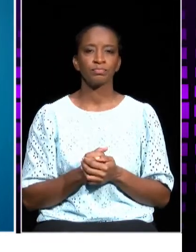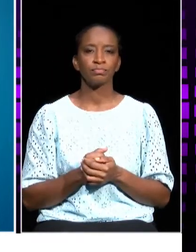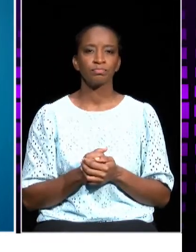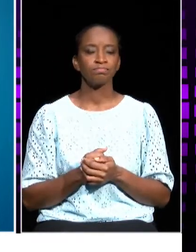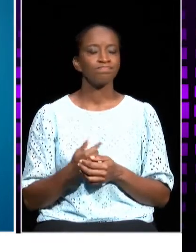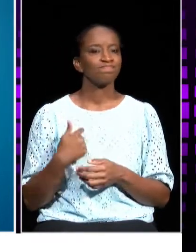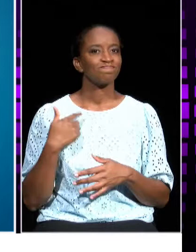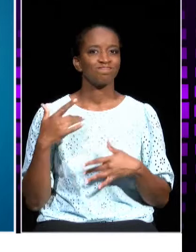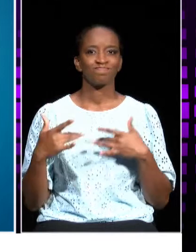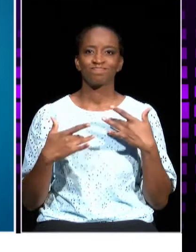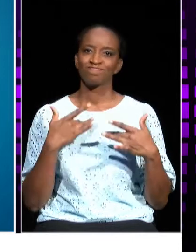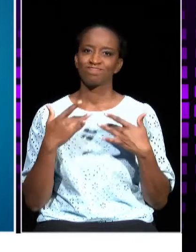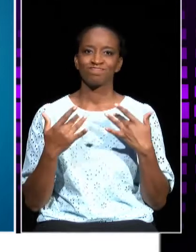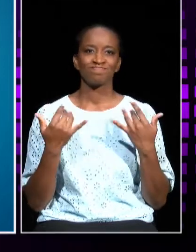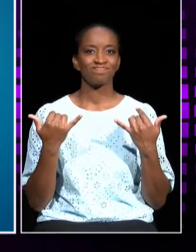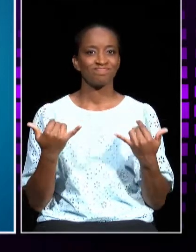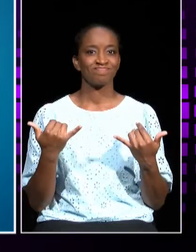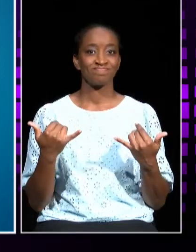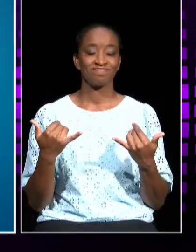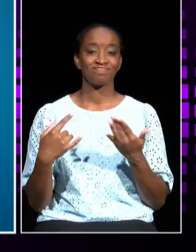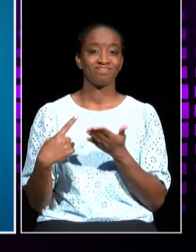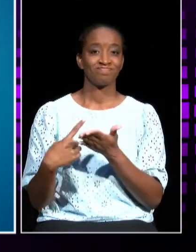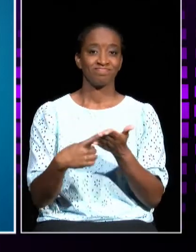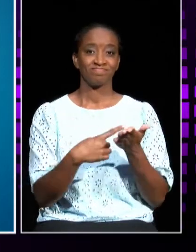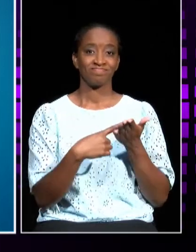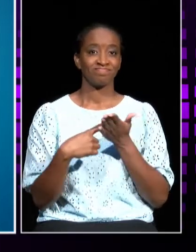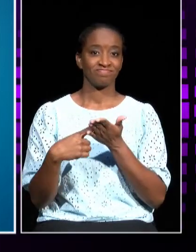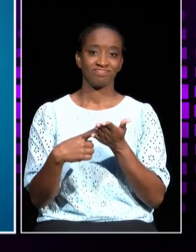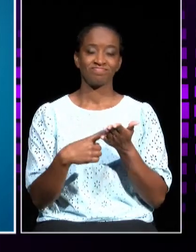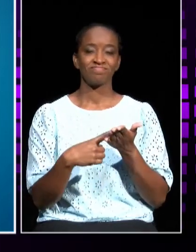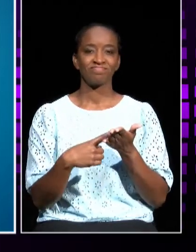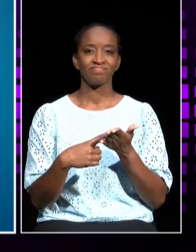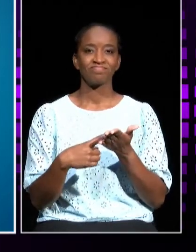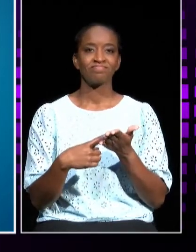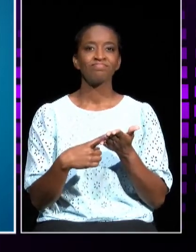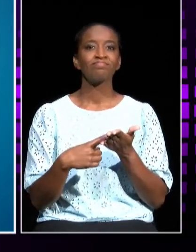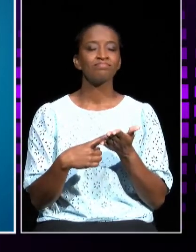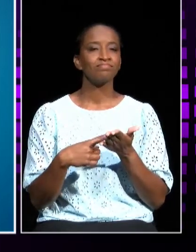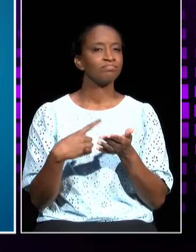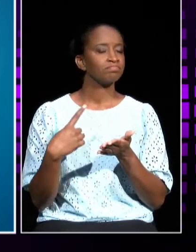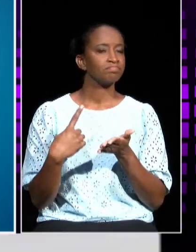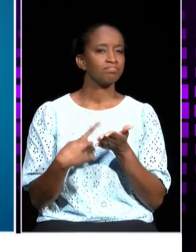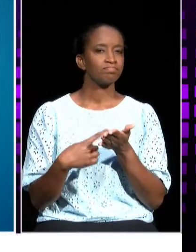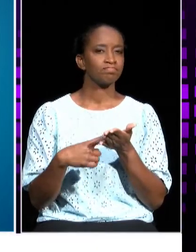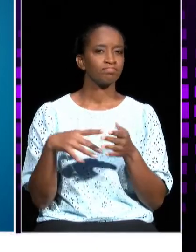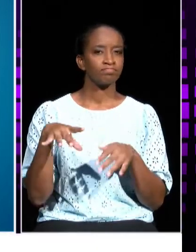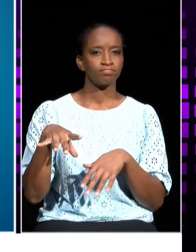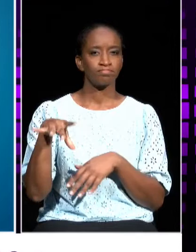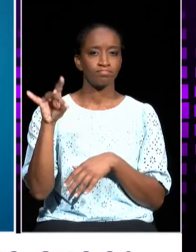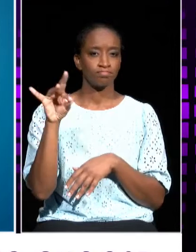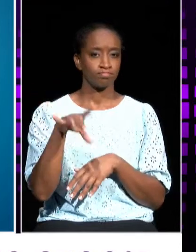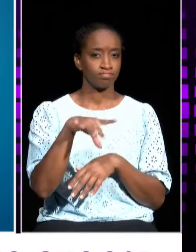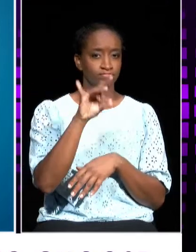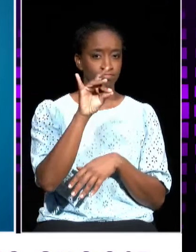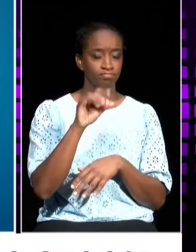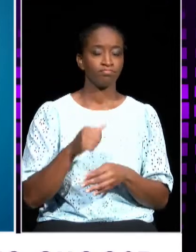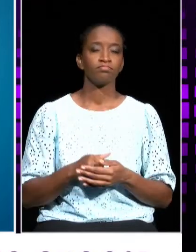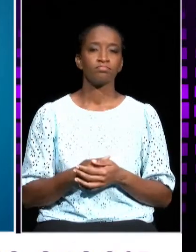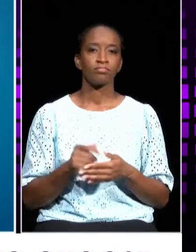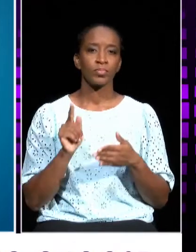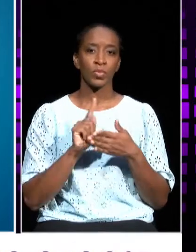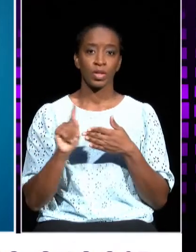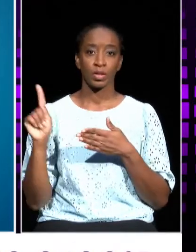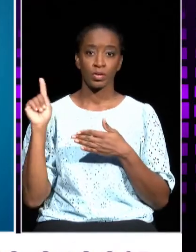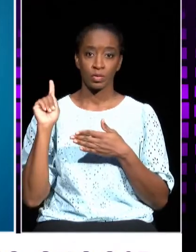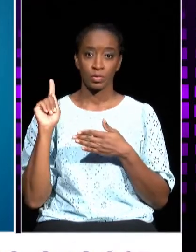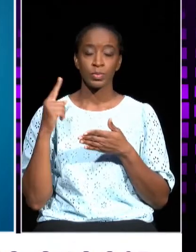to bring to you this week's episode where we will be discussing choices. Now, just last week, we had a discussion